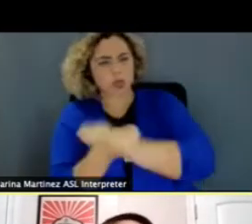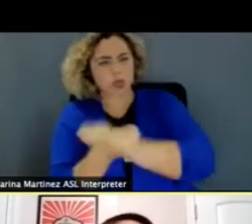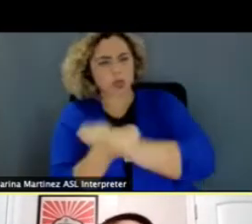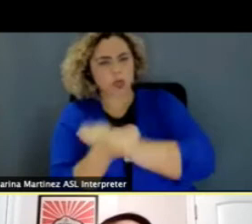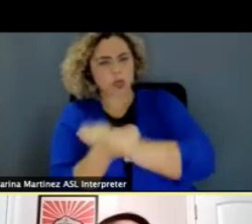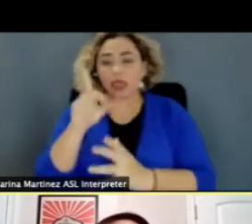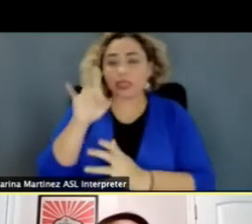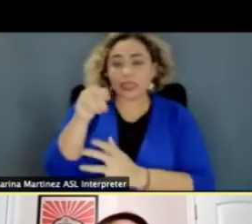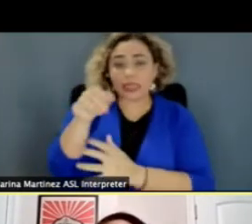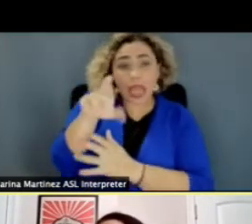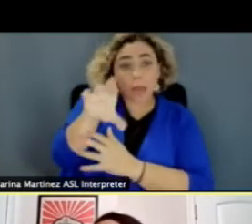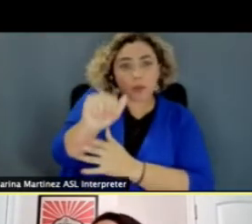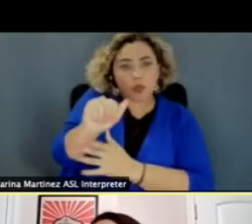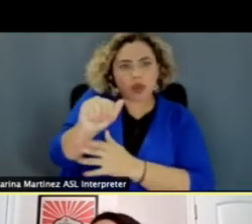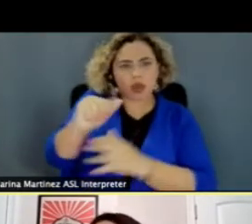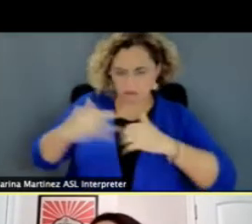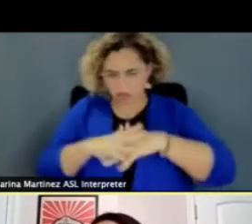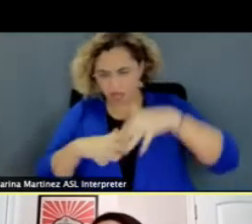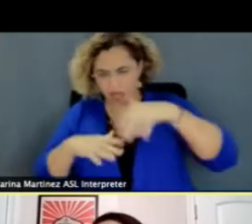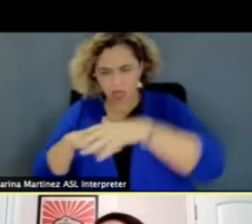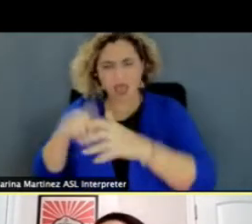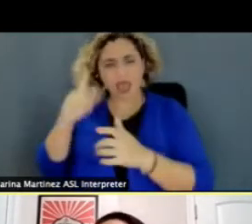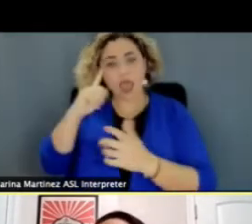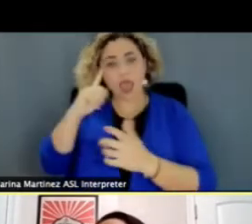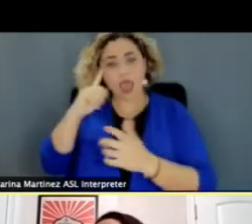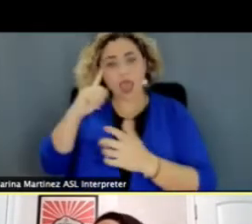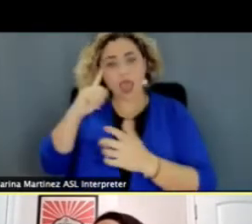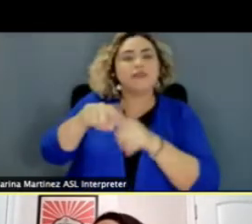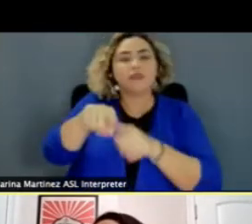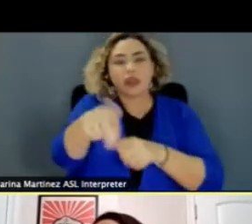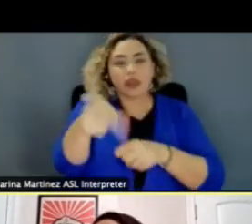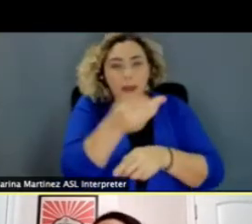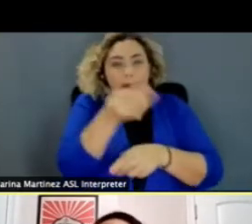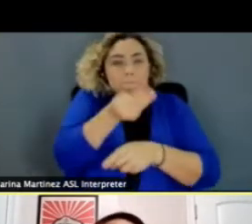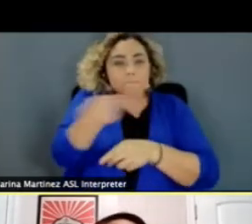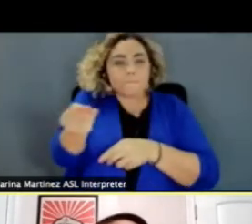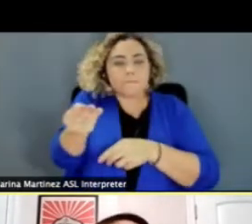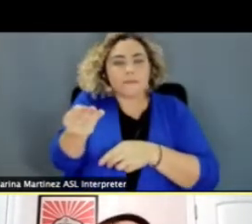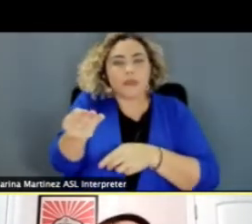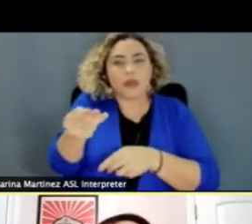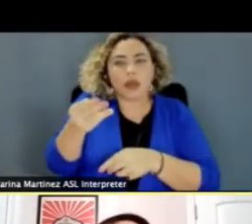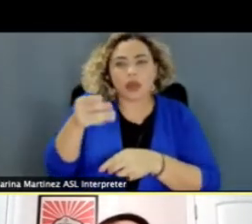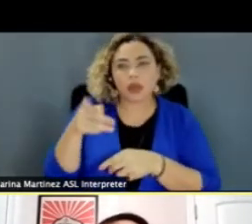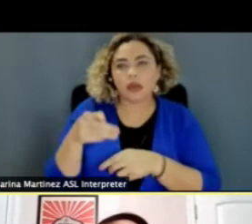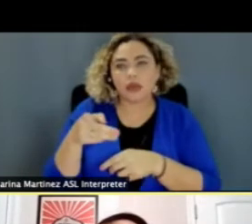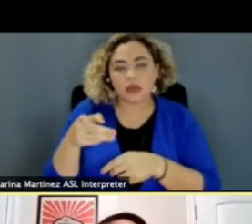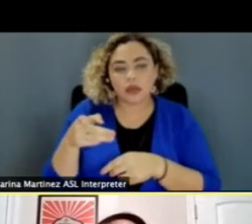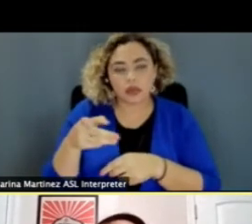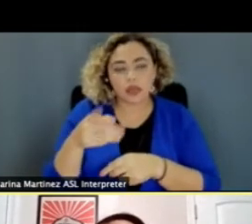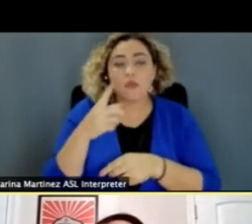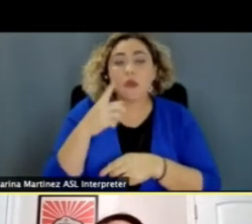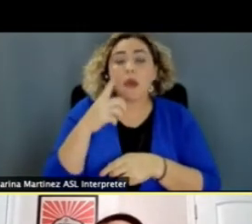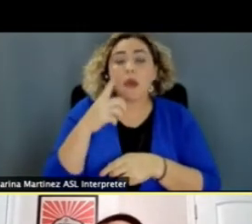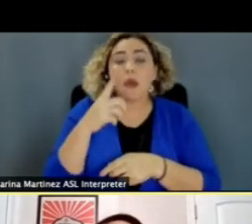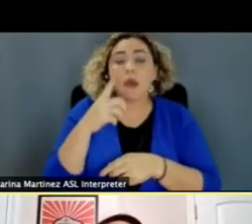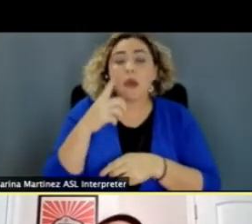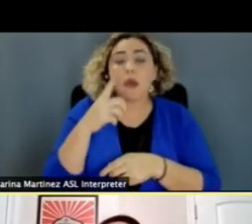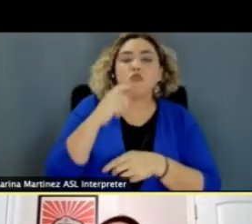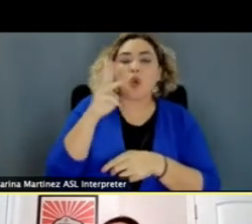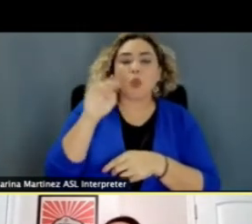diasporic lens, the materials that I use is palm wine, red wine, and painted